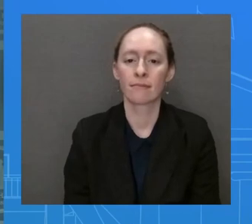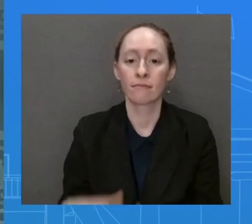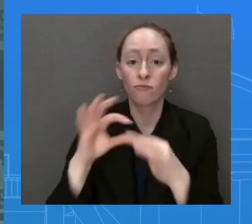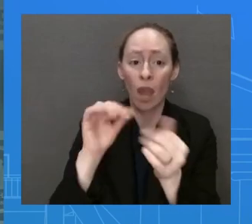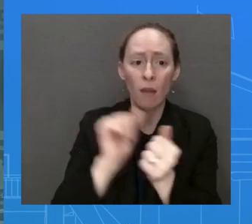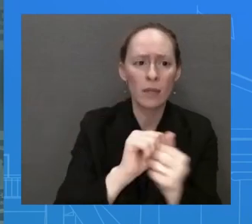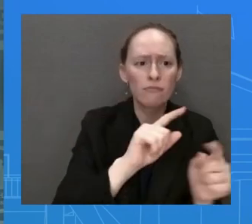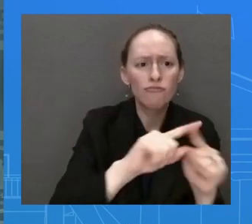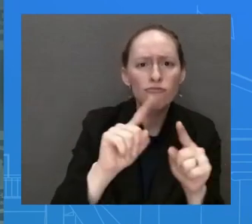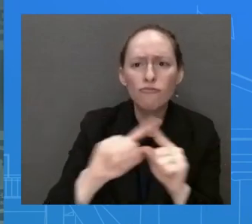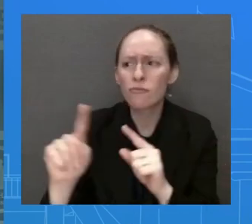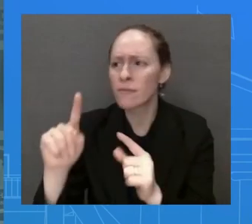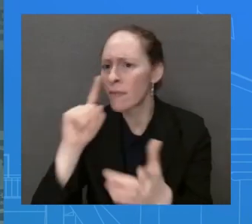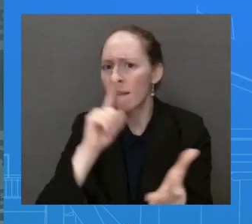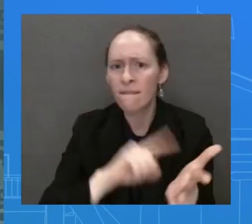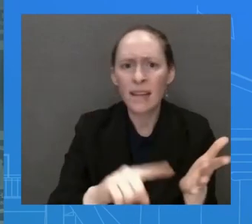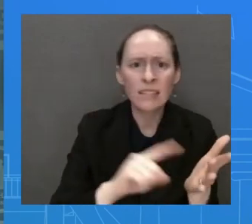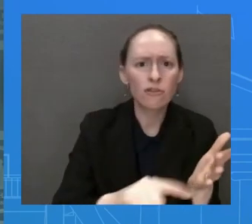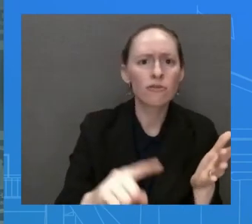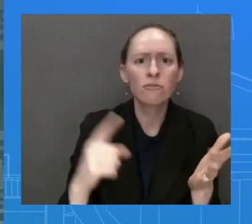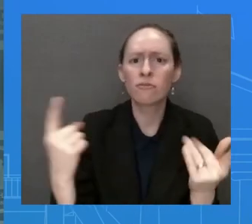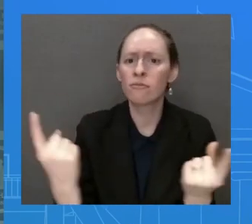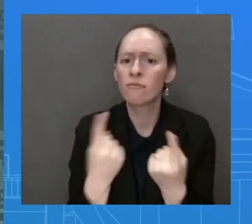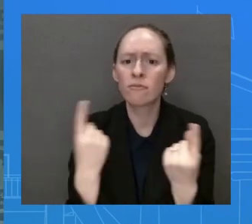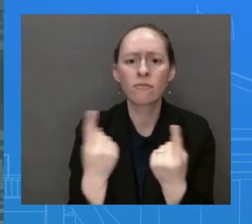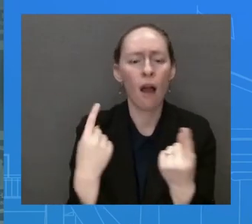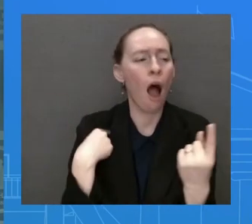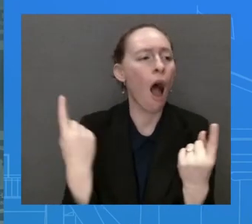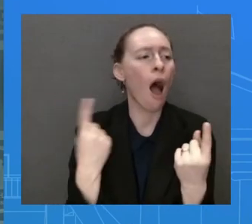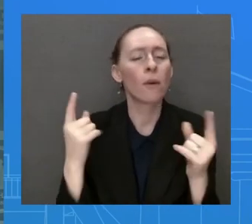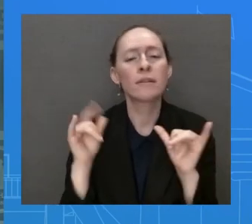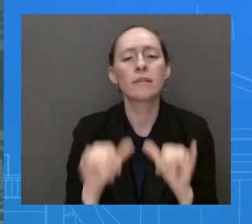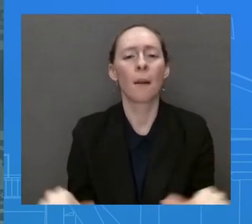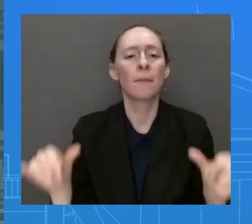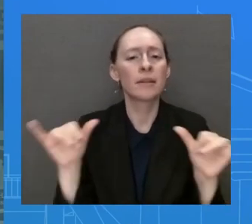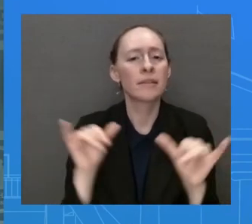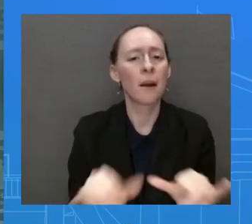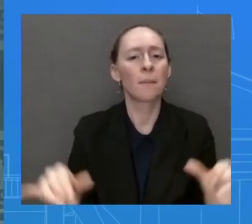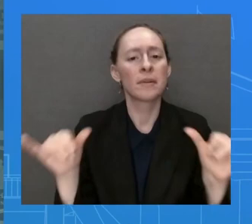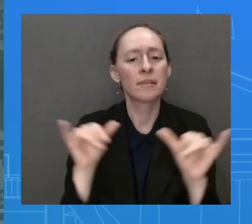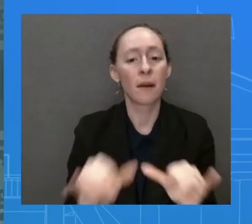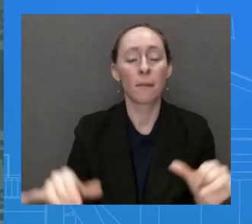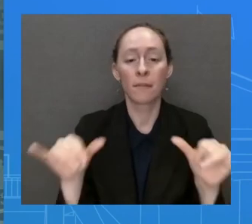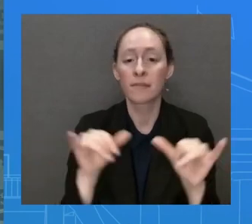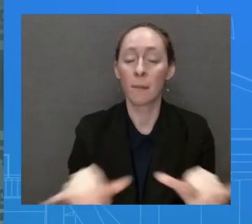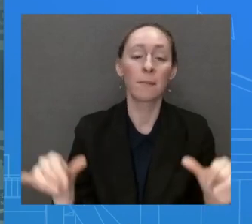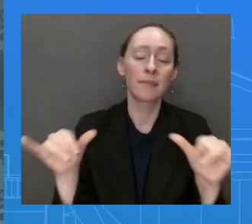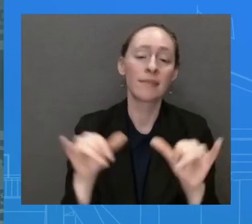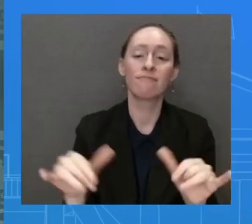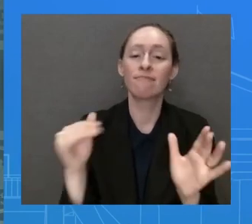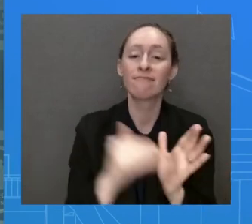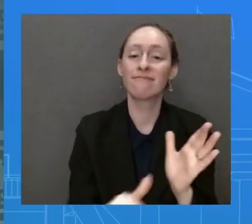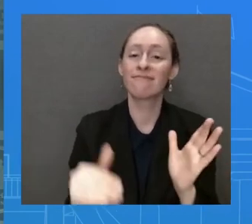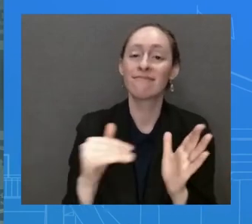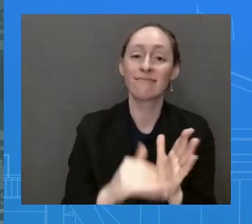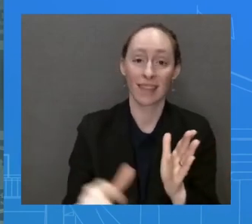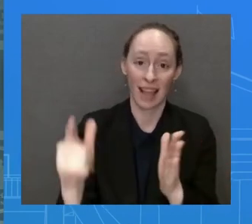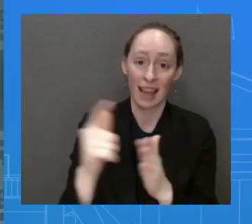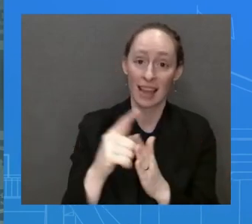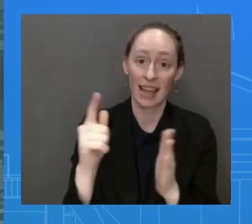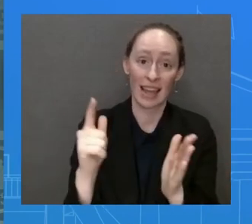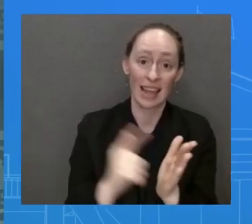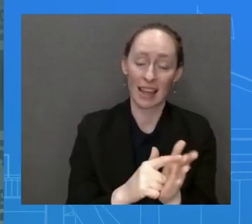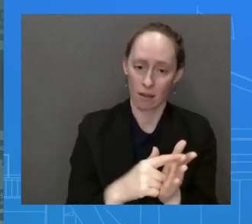to a legal issue or a matter like this, we have always referred to the Department of Justice. So there's nothing